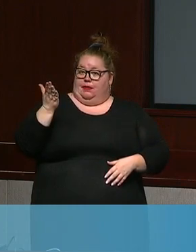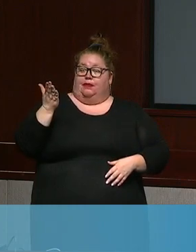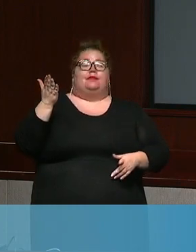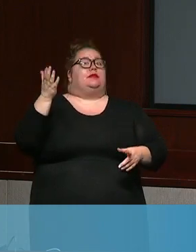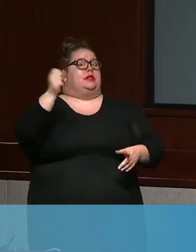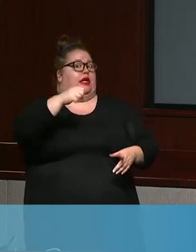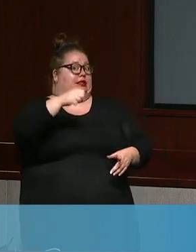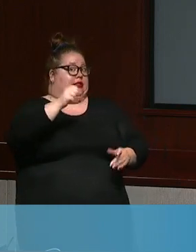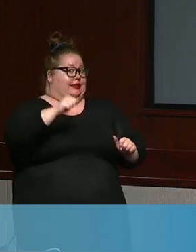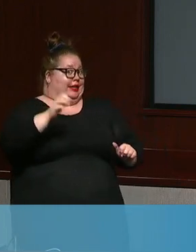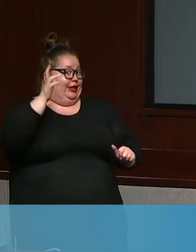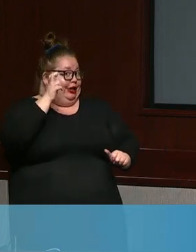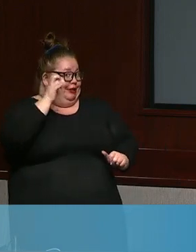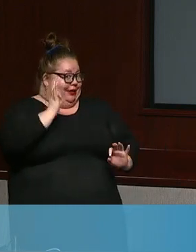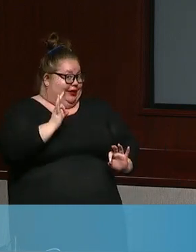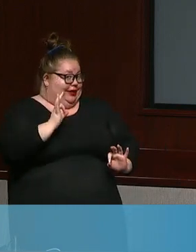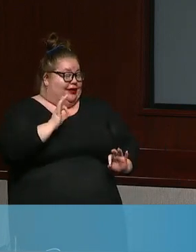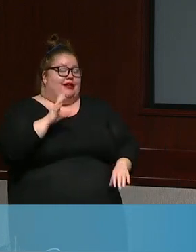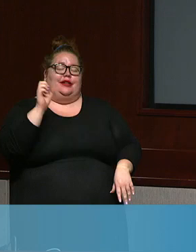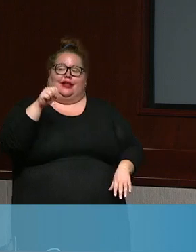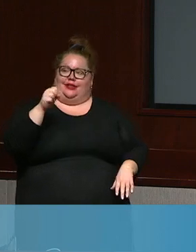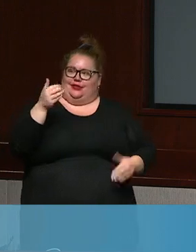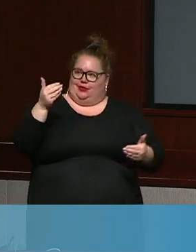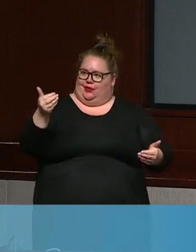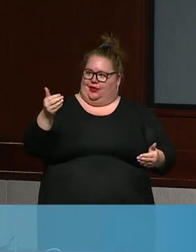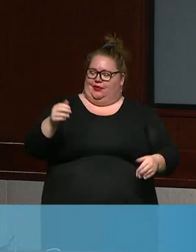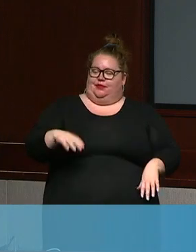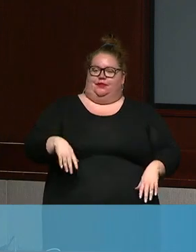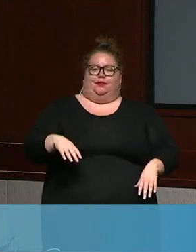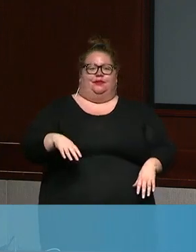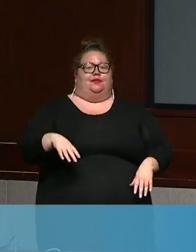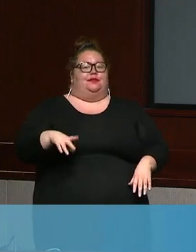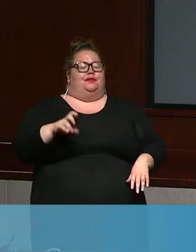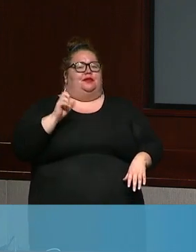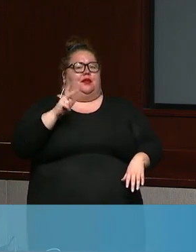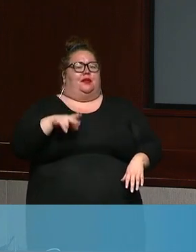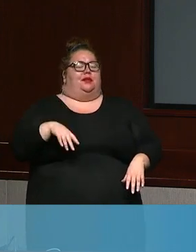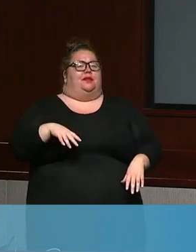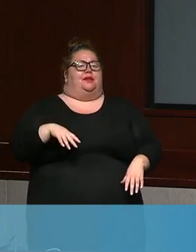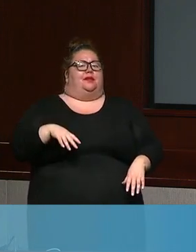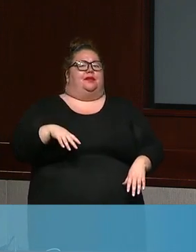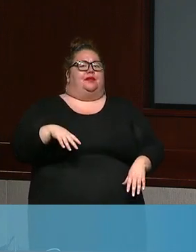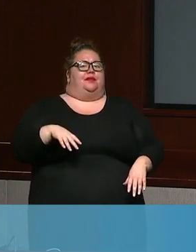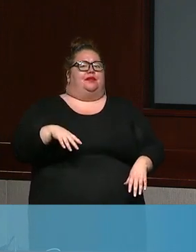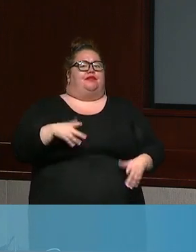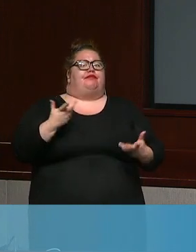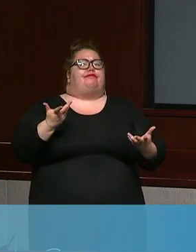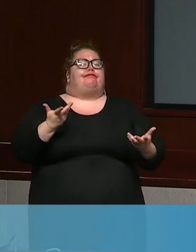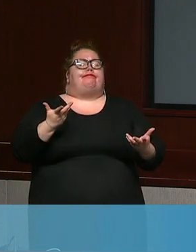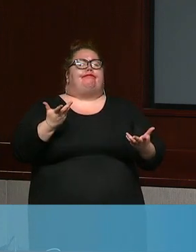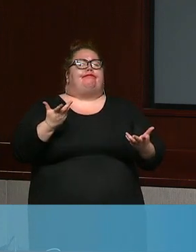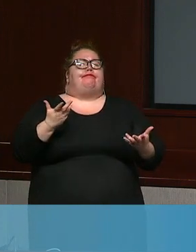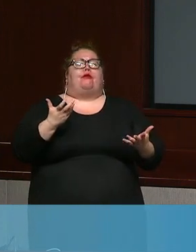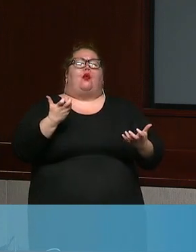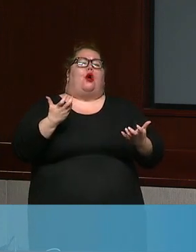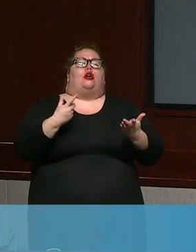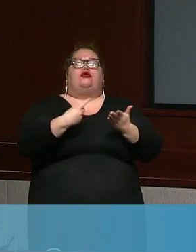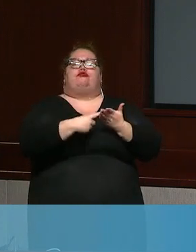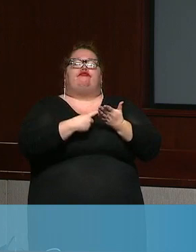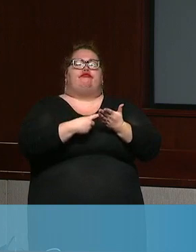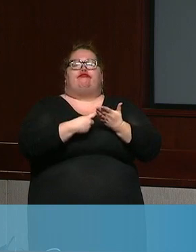Yes, can you hear me this time? We can, go ahead. Okay, great. Yes, so I want to talk about